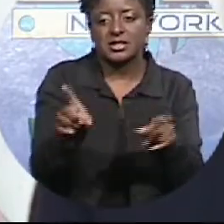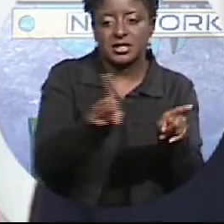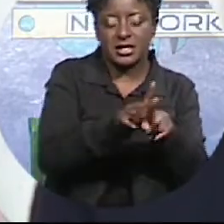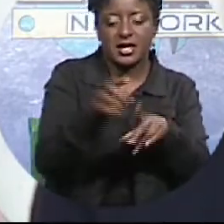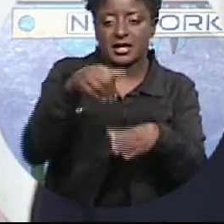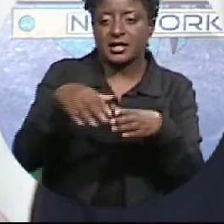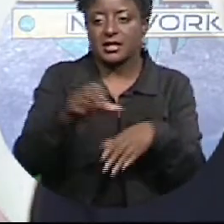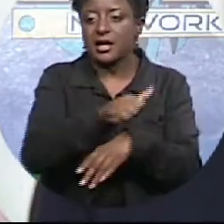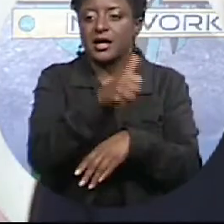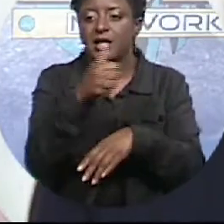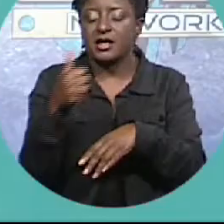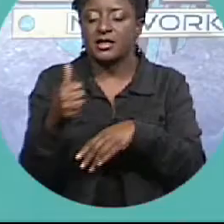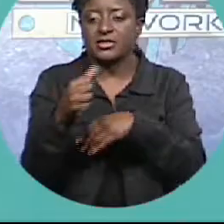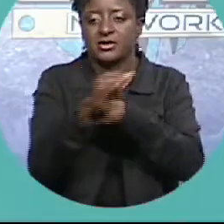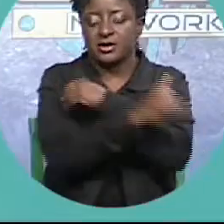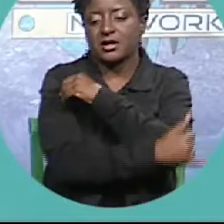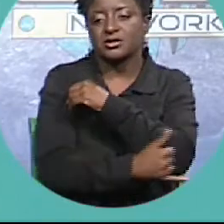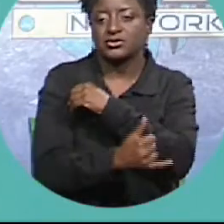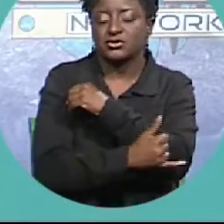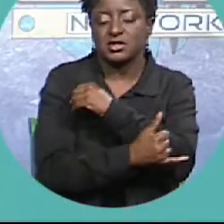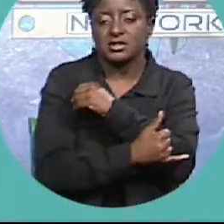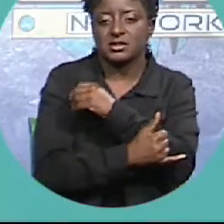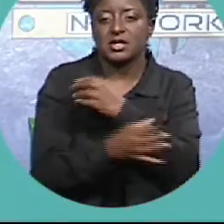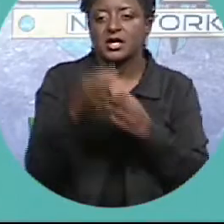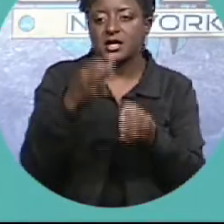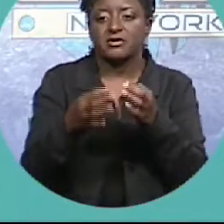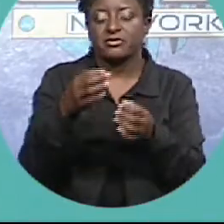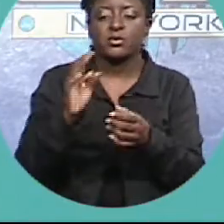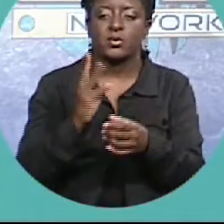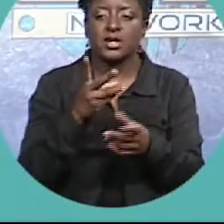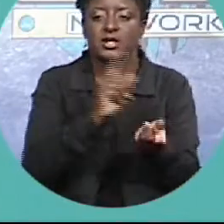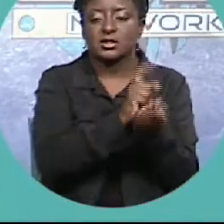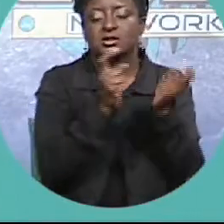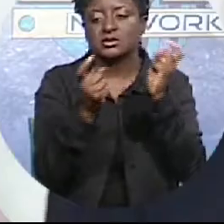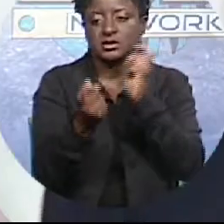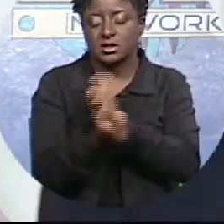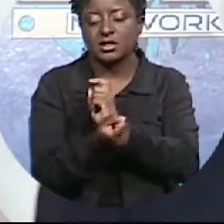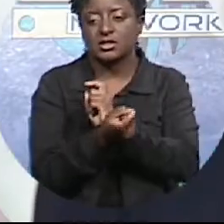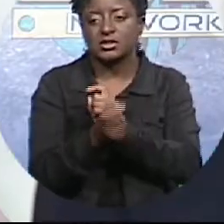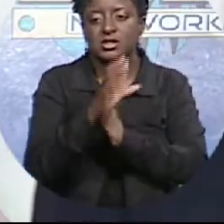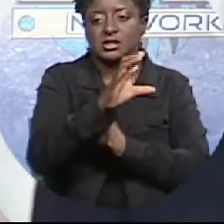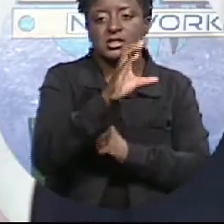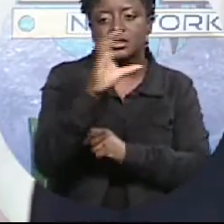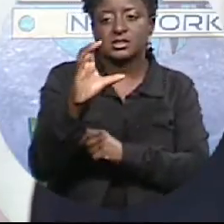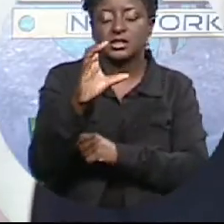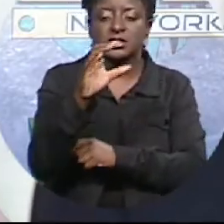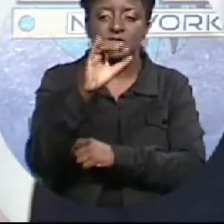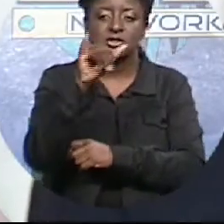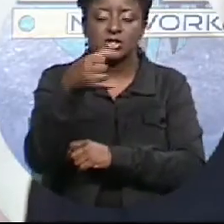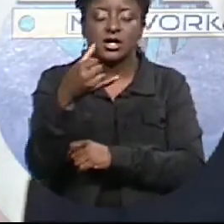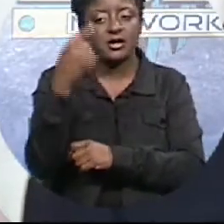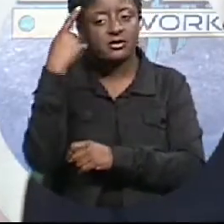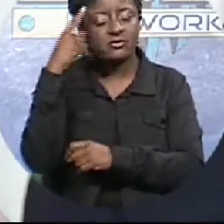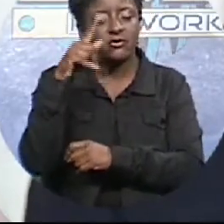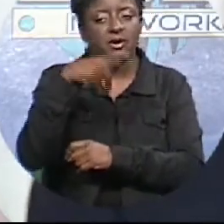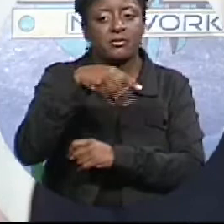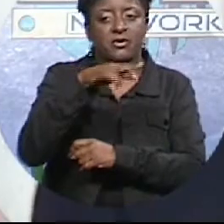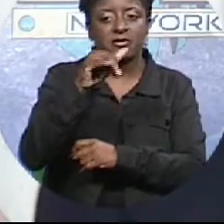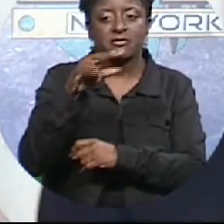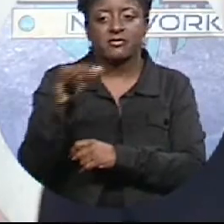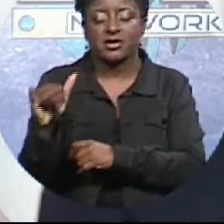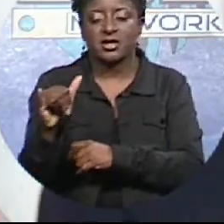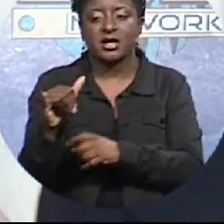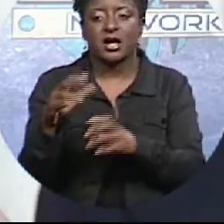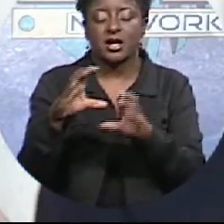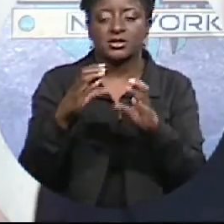on substituting the CCJ for the Privy Council. The CCJ don't even enjoy independence